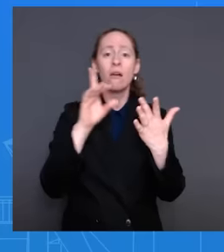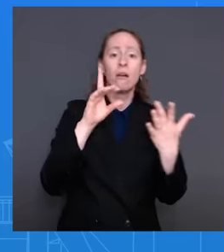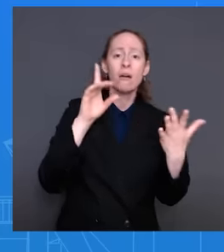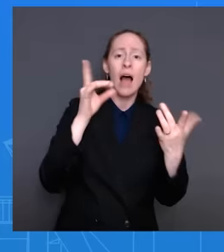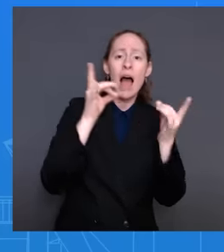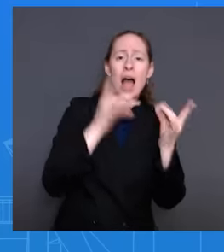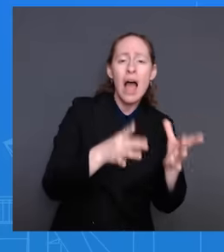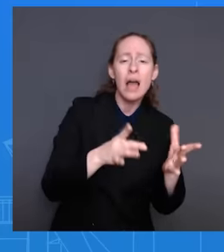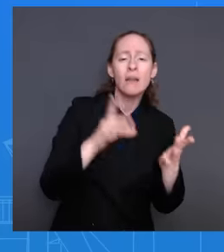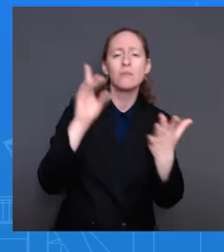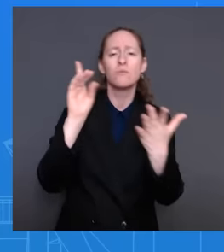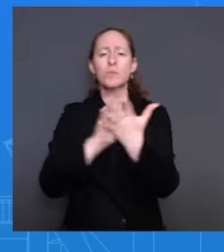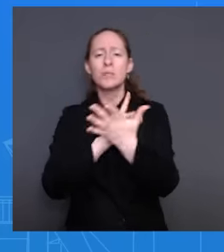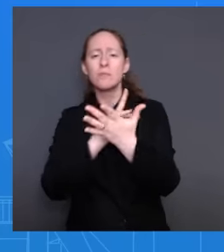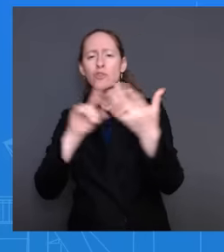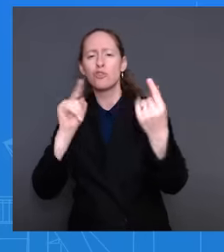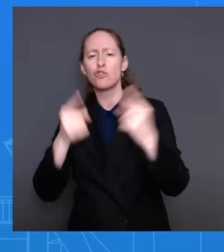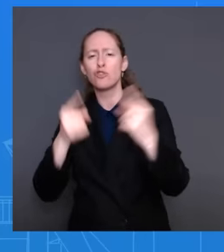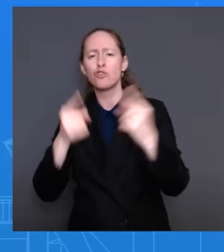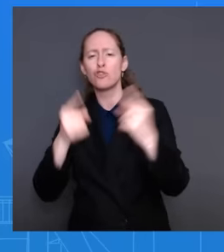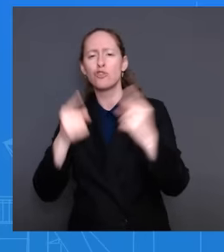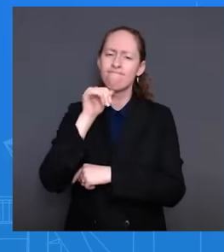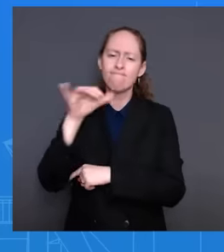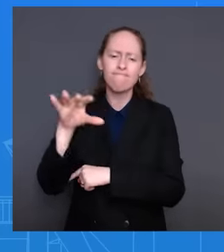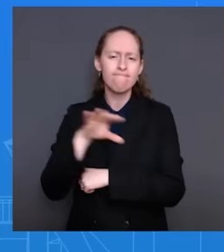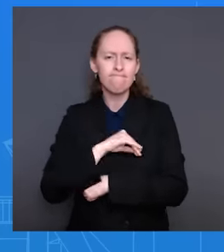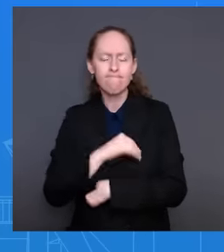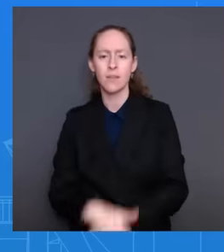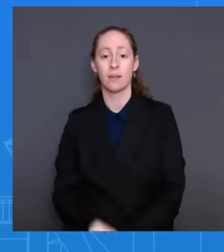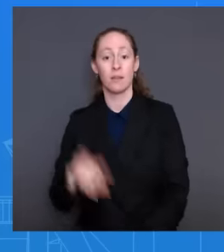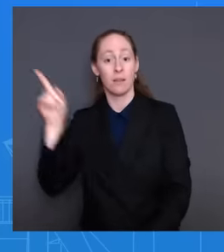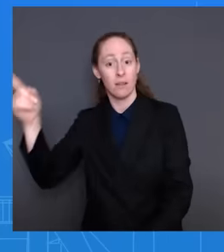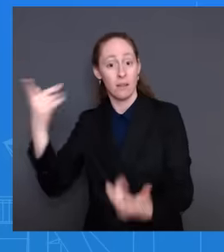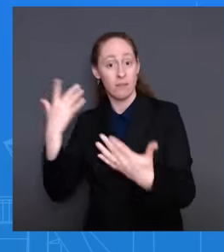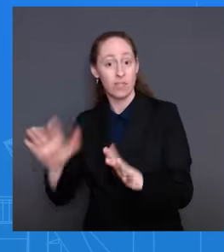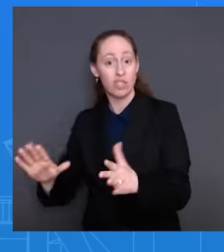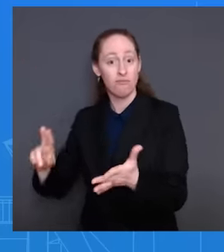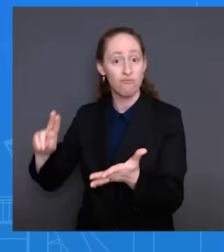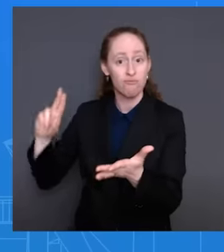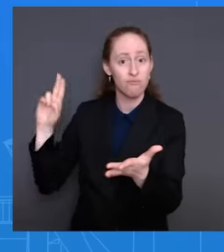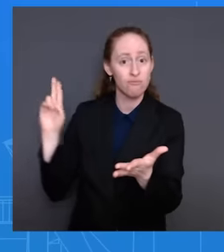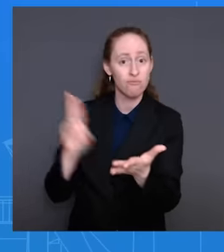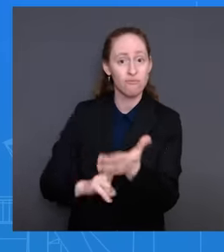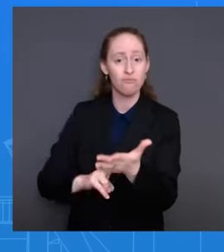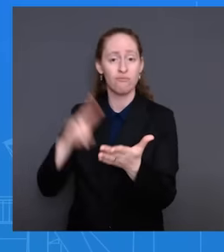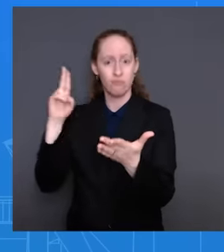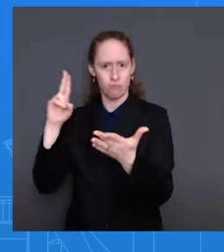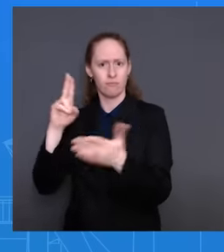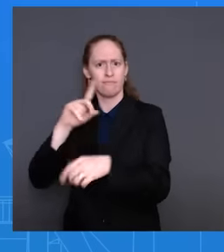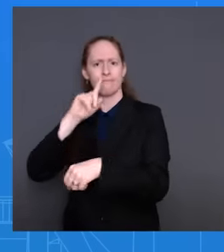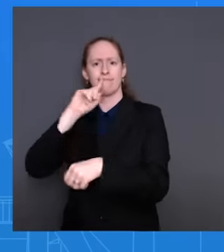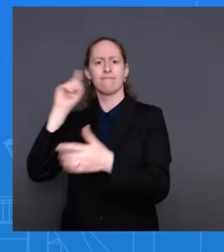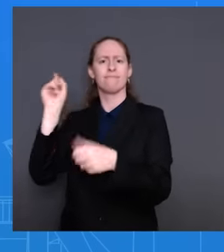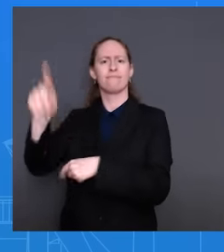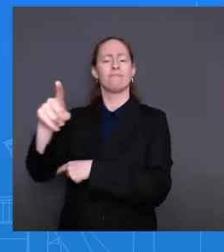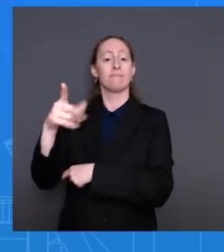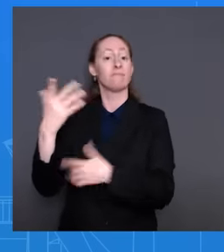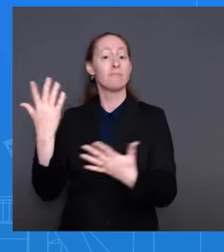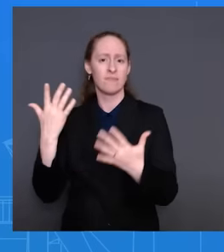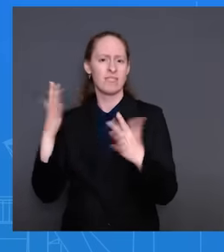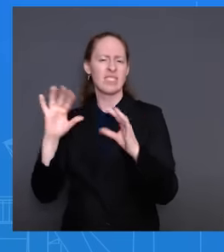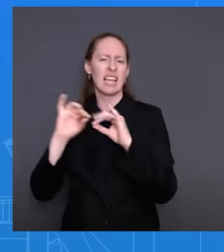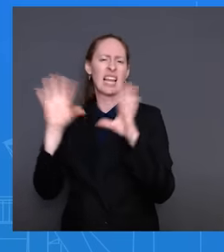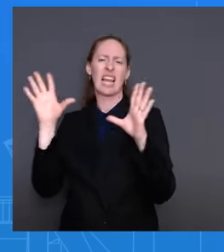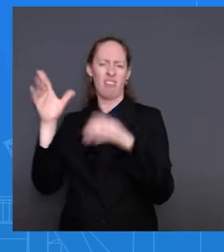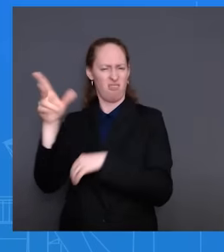against this hate. The president also signed the COVID-19 Hate Crimes Act into law, signed an executive order